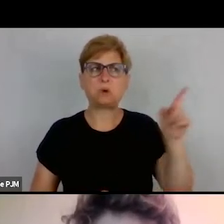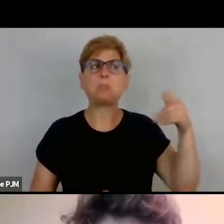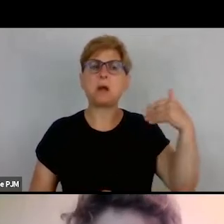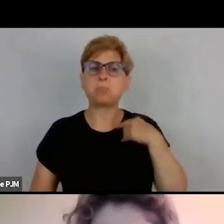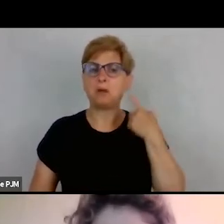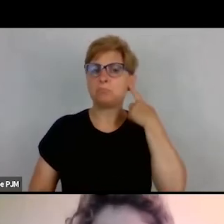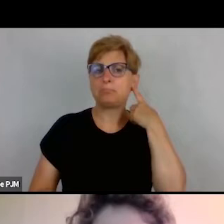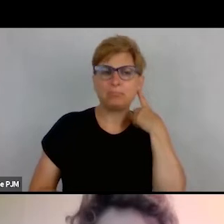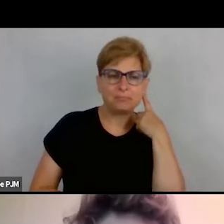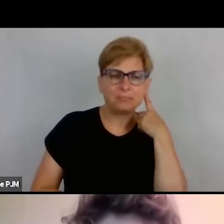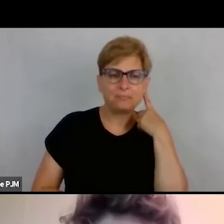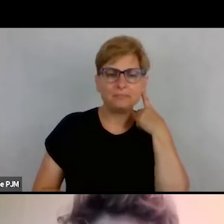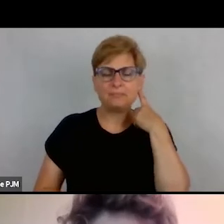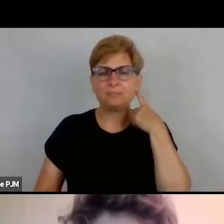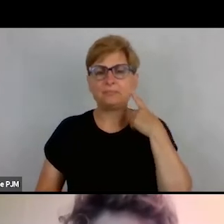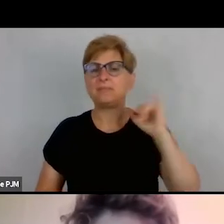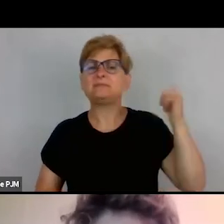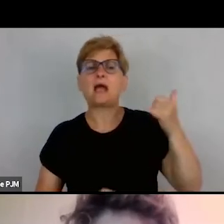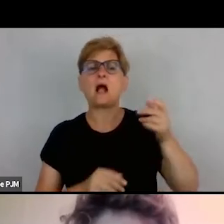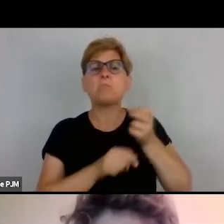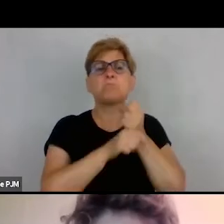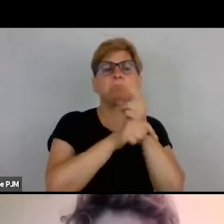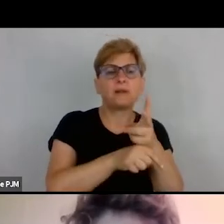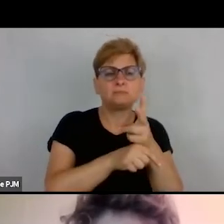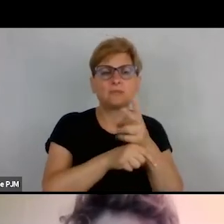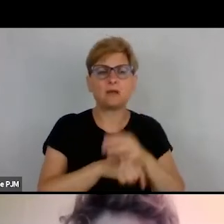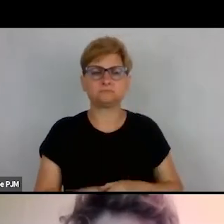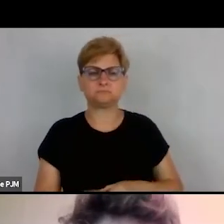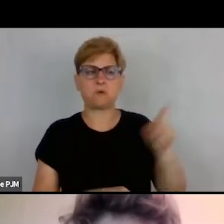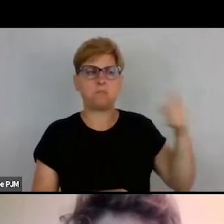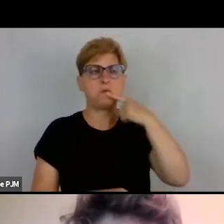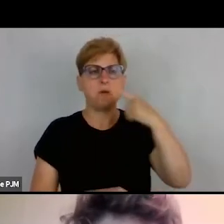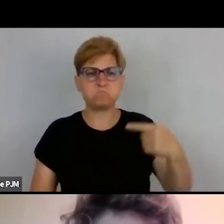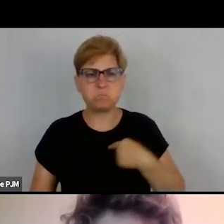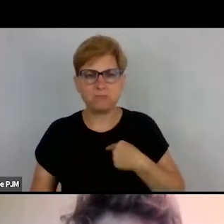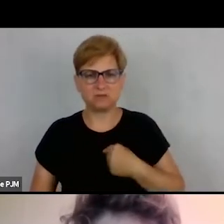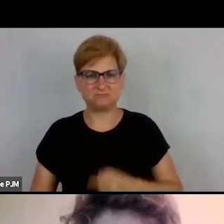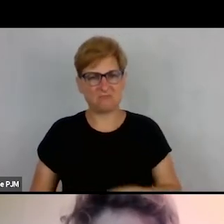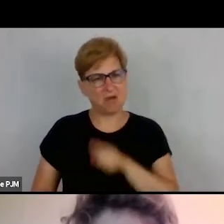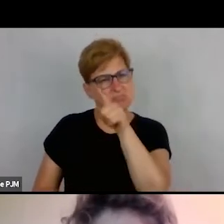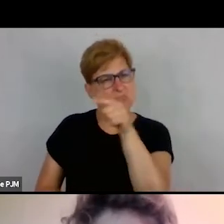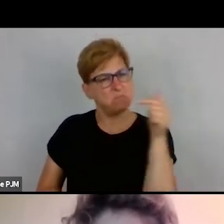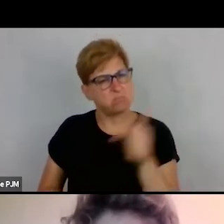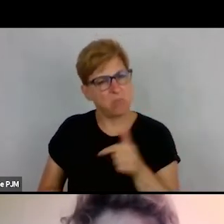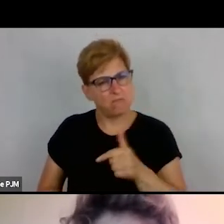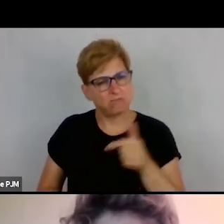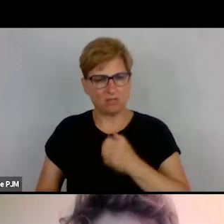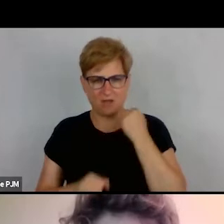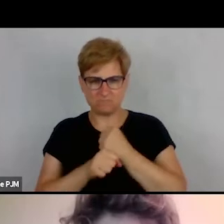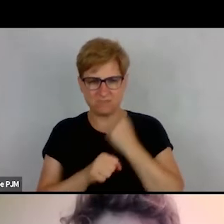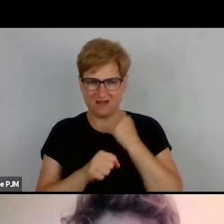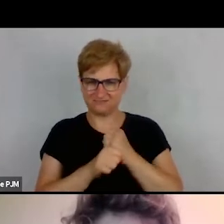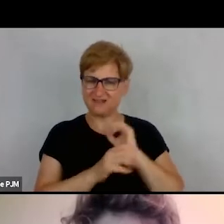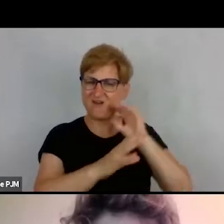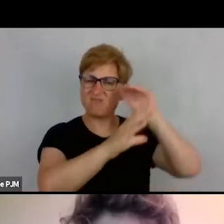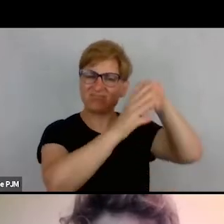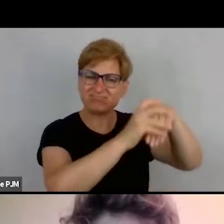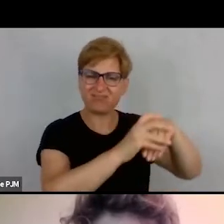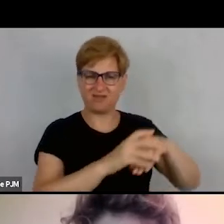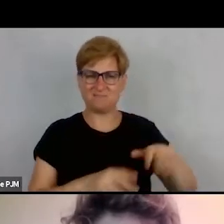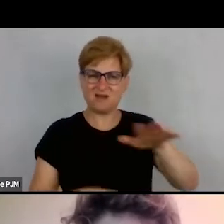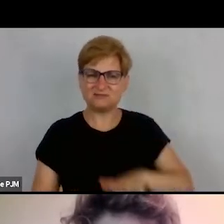bulb goes off in your head, where you have a epiphany of sorts. And I thought, yeah, I need to do that.